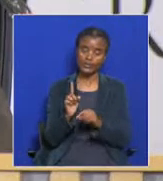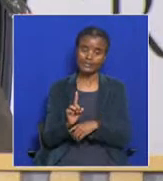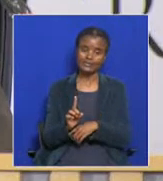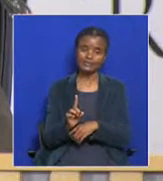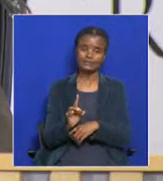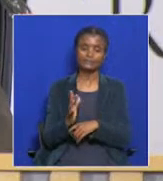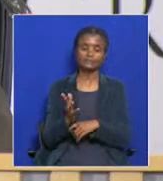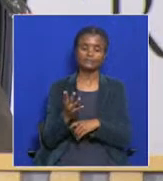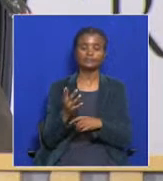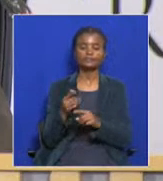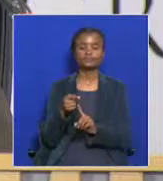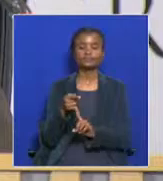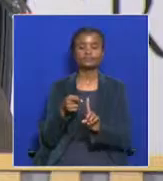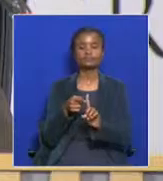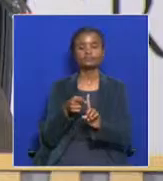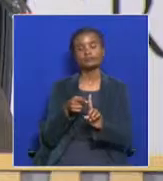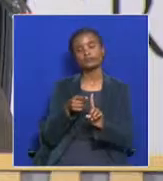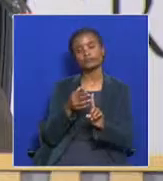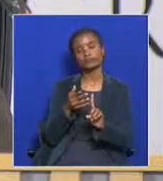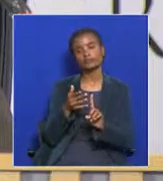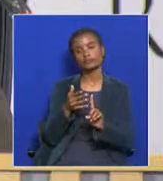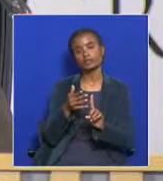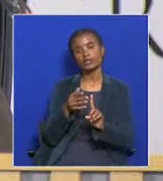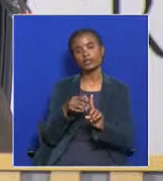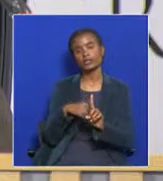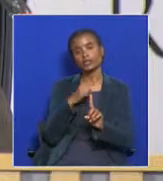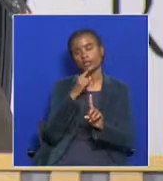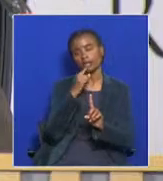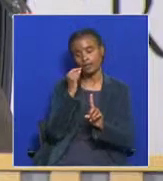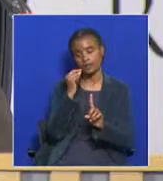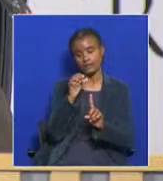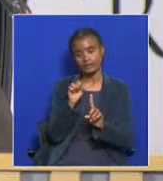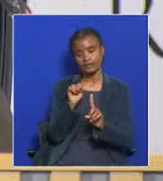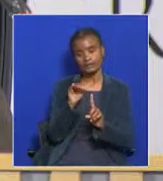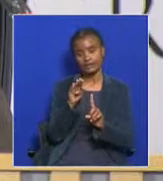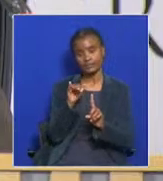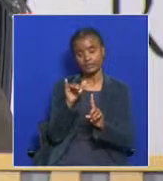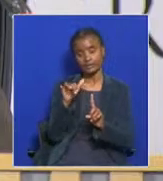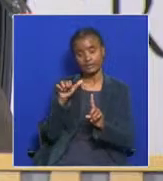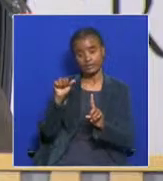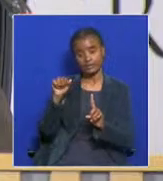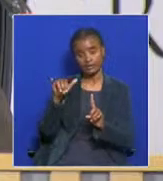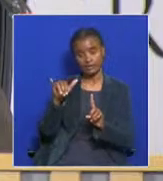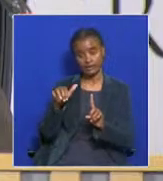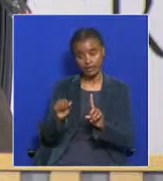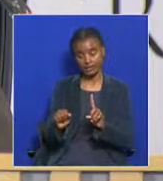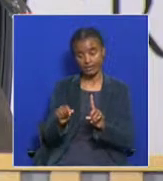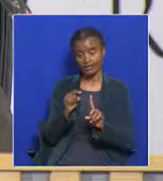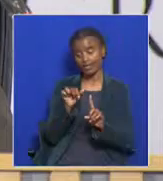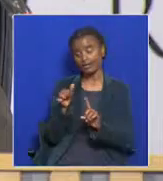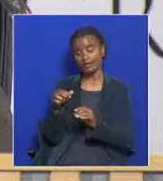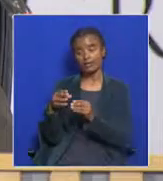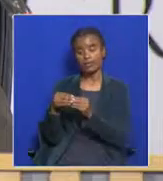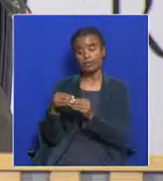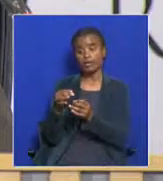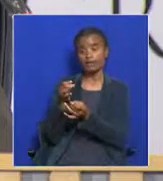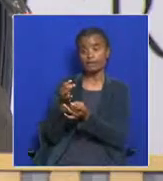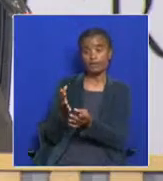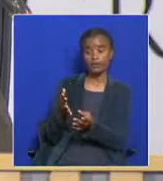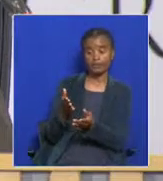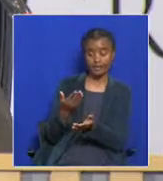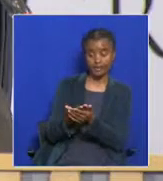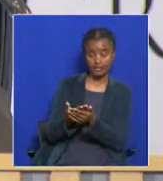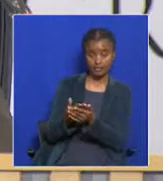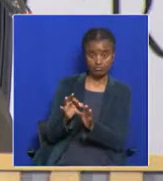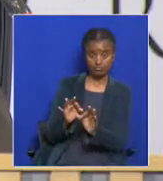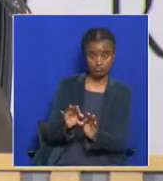Officer, what's his name? Sibia, instructing another member to officially conduct that. Okay,